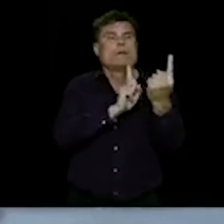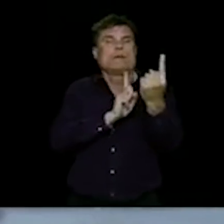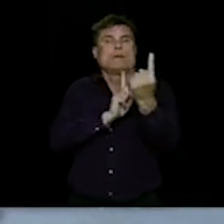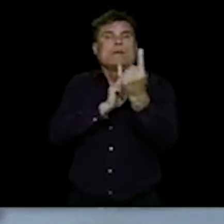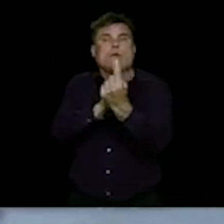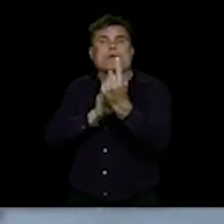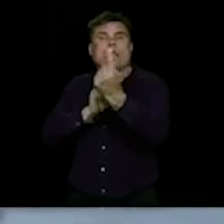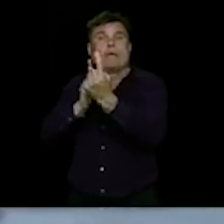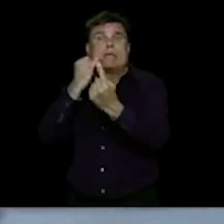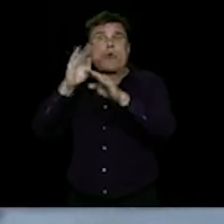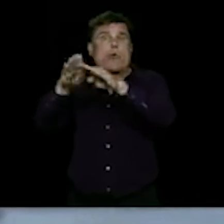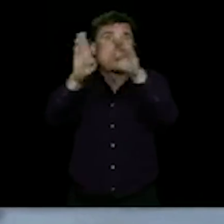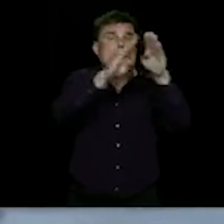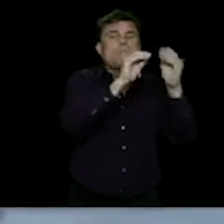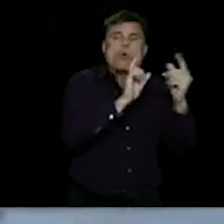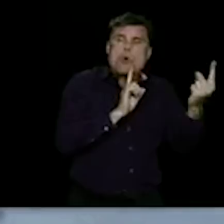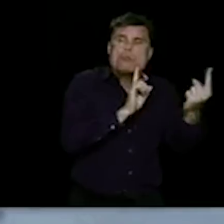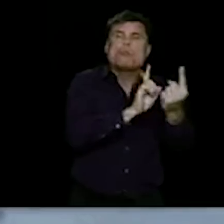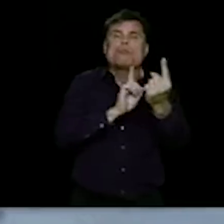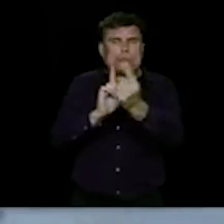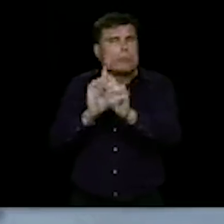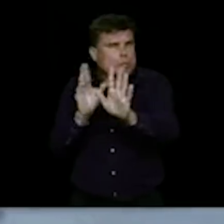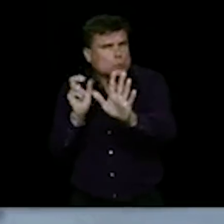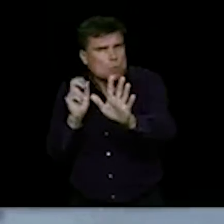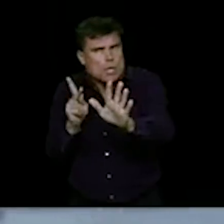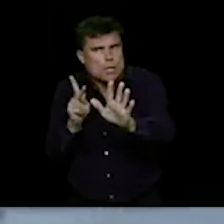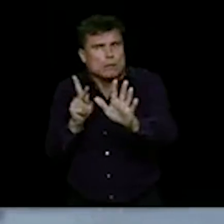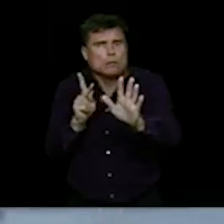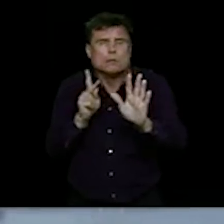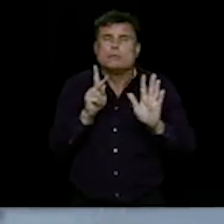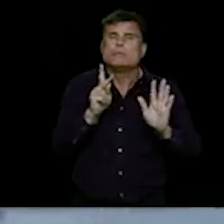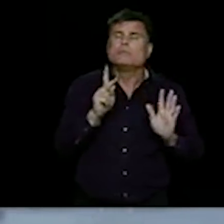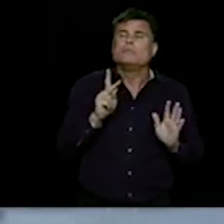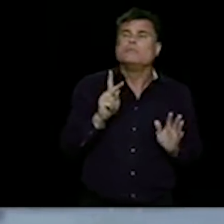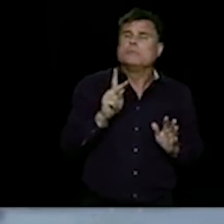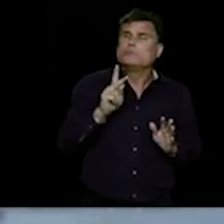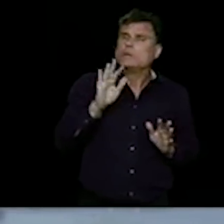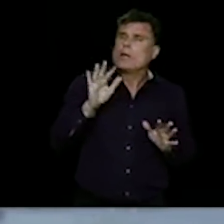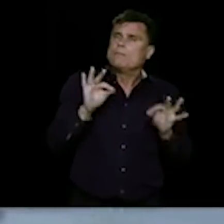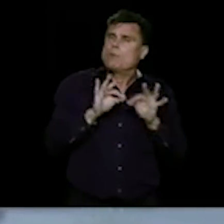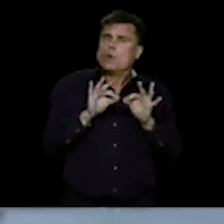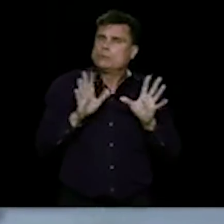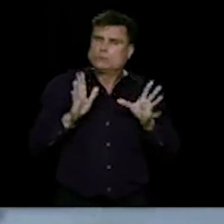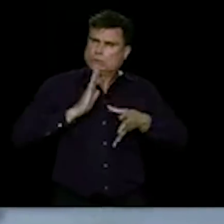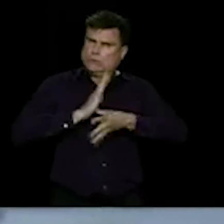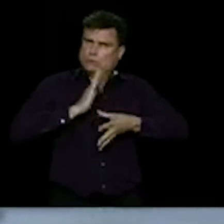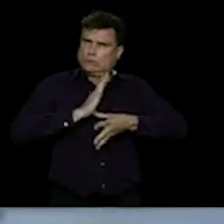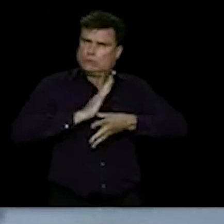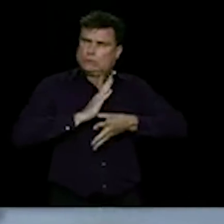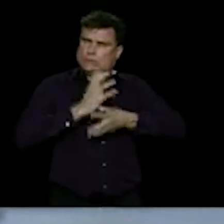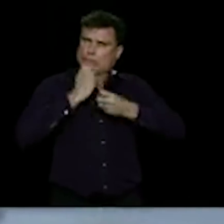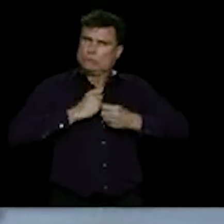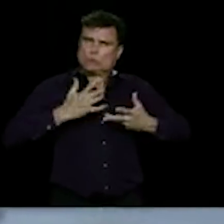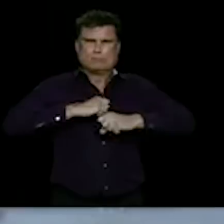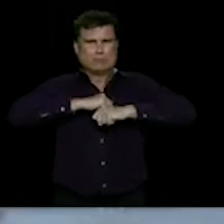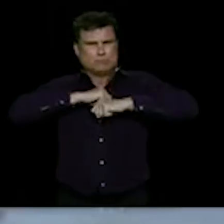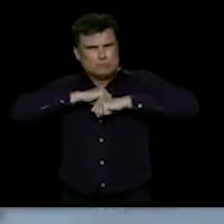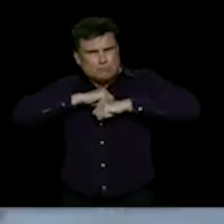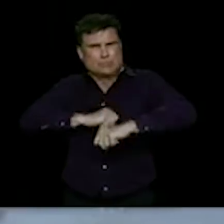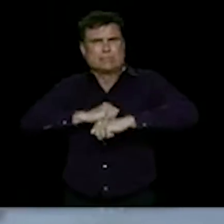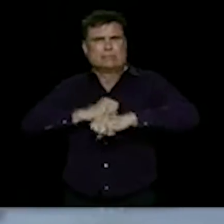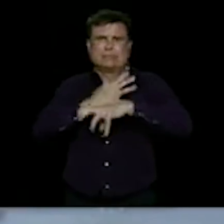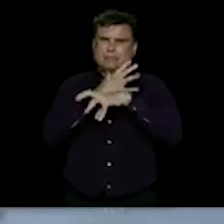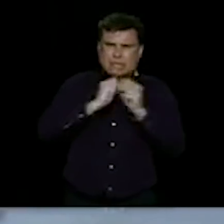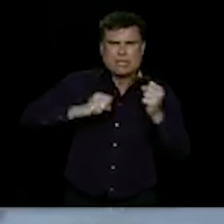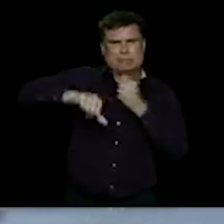of protection. And those layers of protection are what we're building into our plans for going back to school. The other thing we need to do is